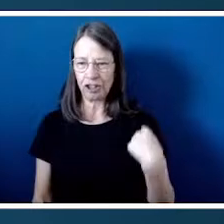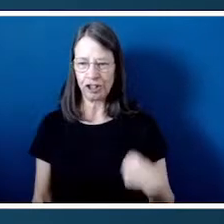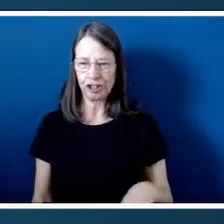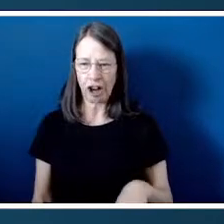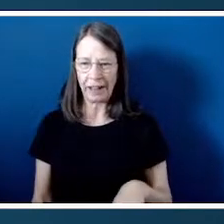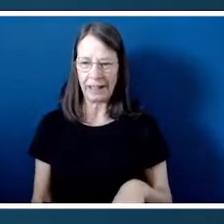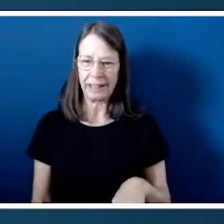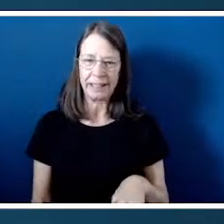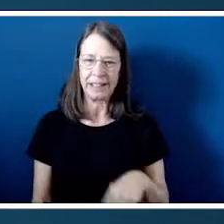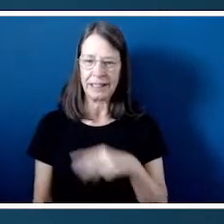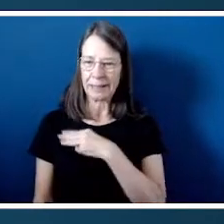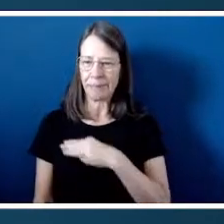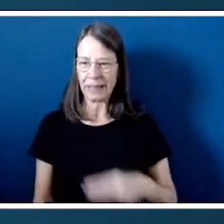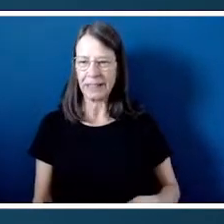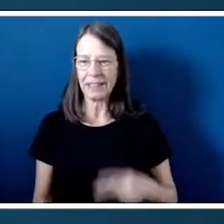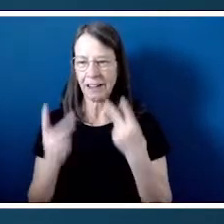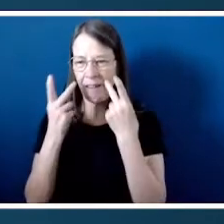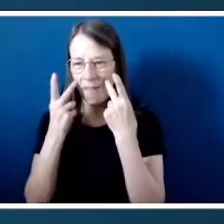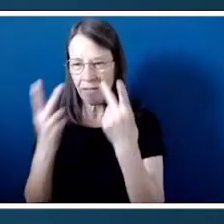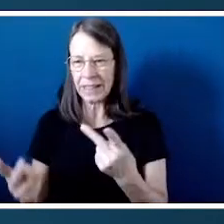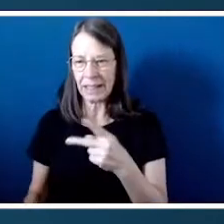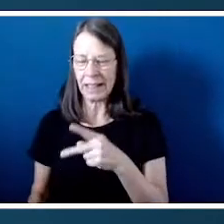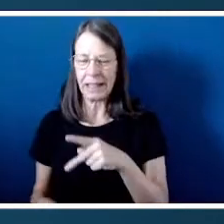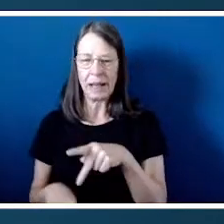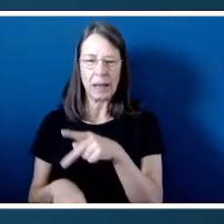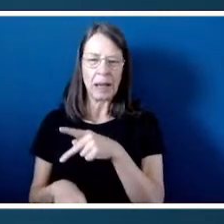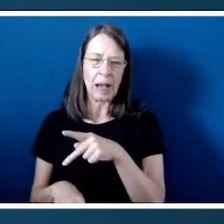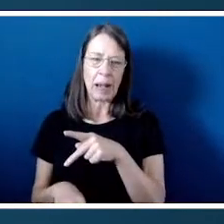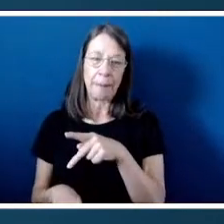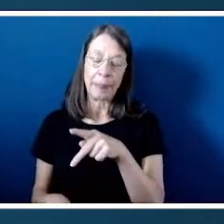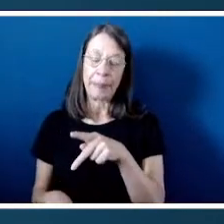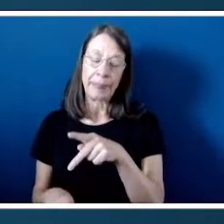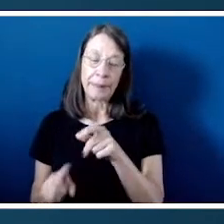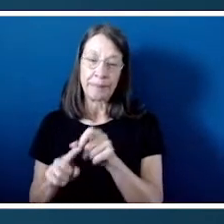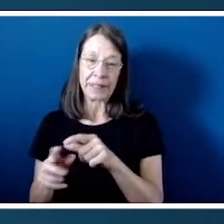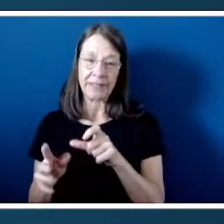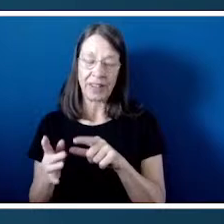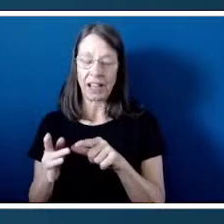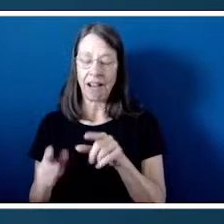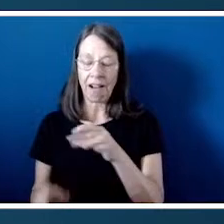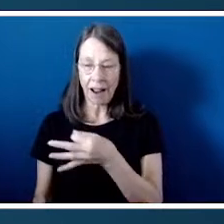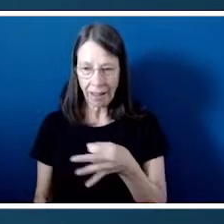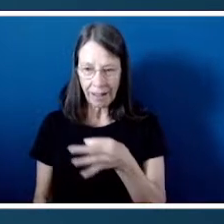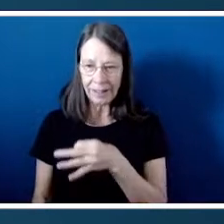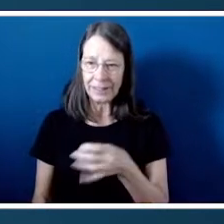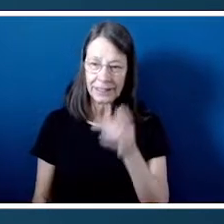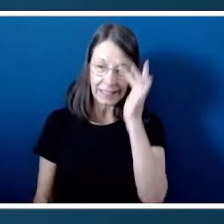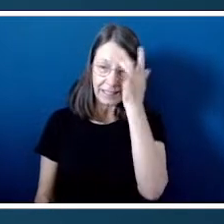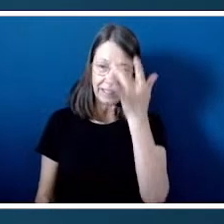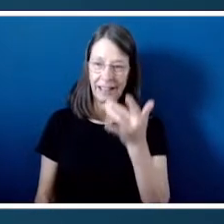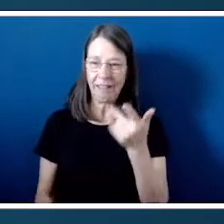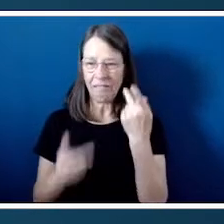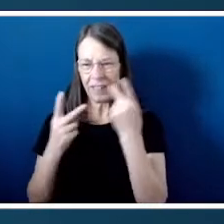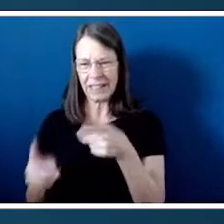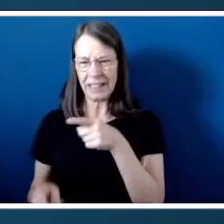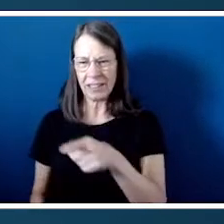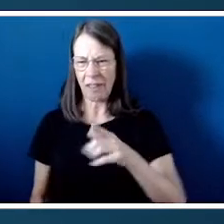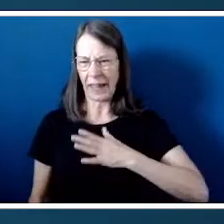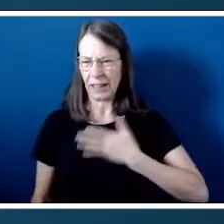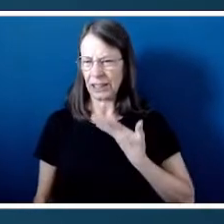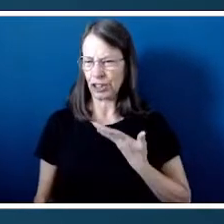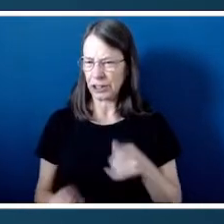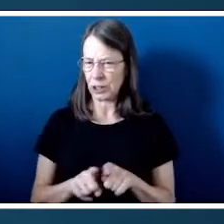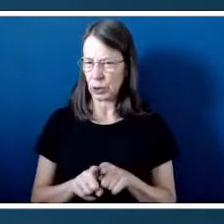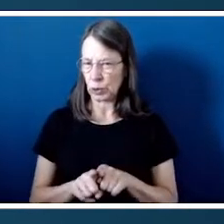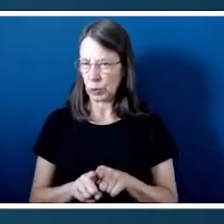many delegations from China. So those two other partners, potential partner countries, are of interest. What kind of